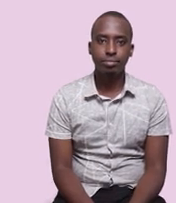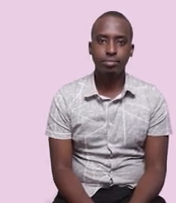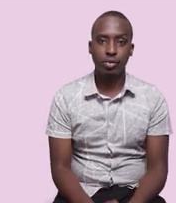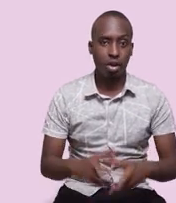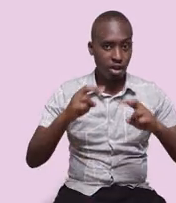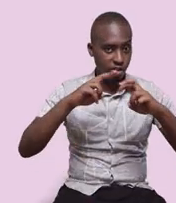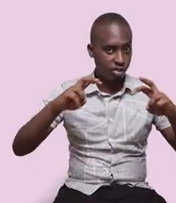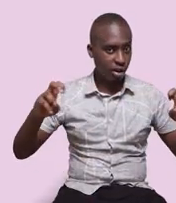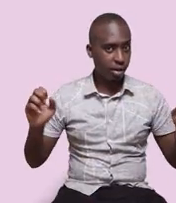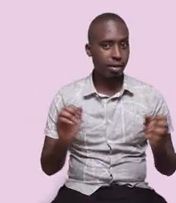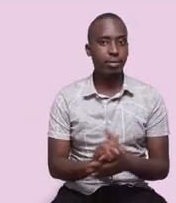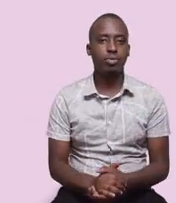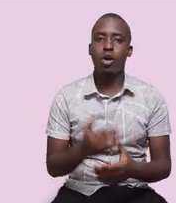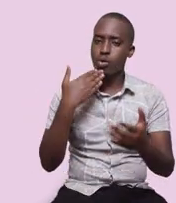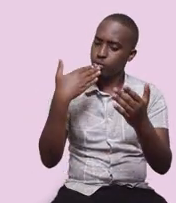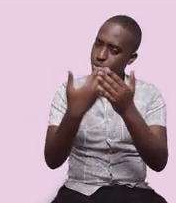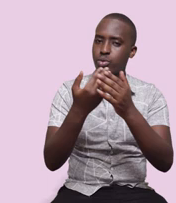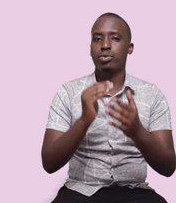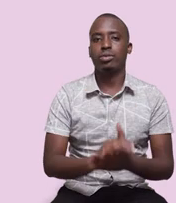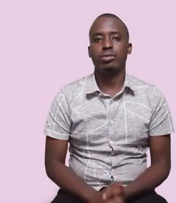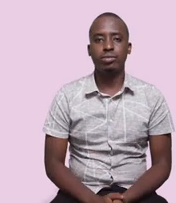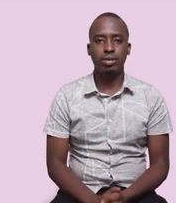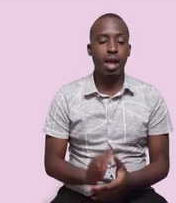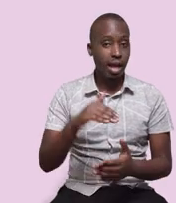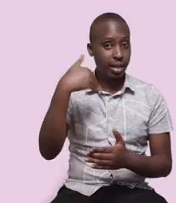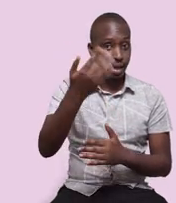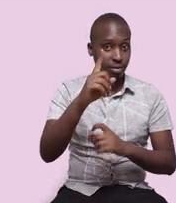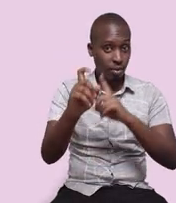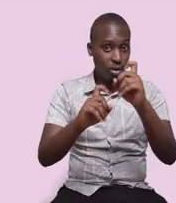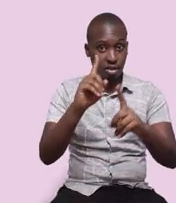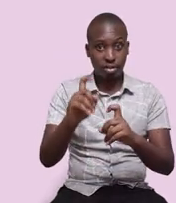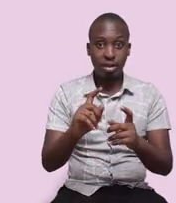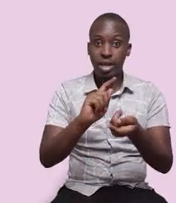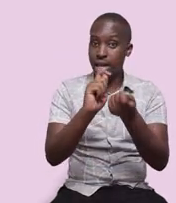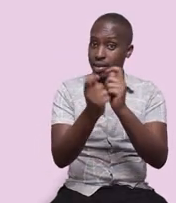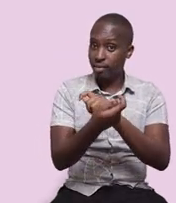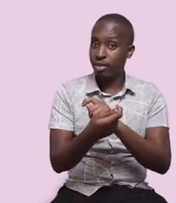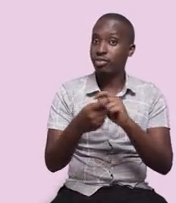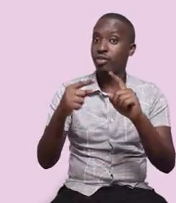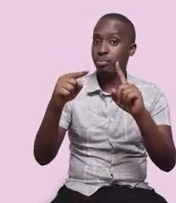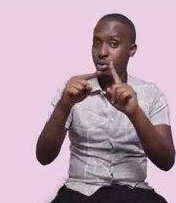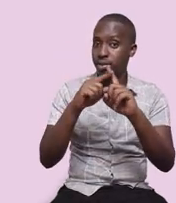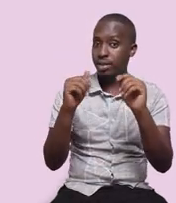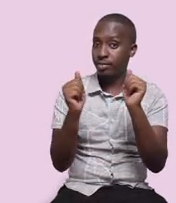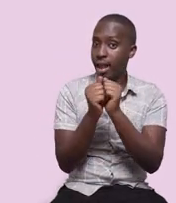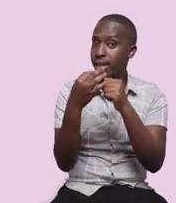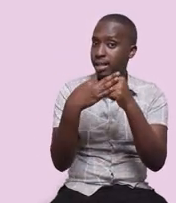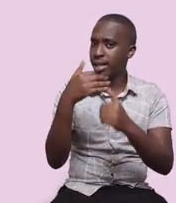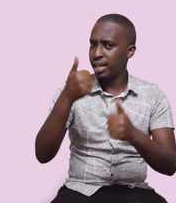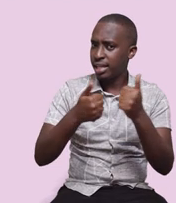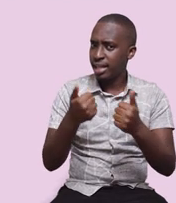We check. Good. Next question. The inverse of positive 18